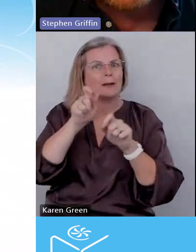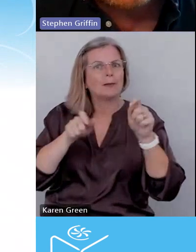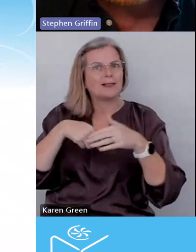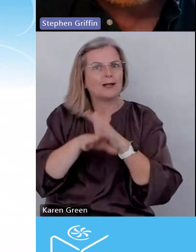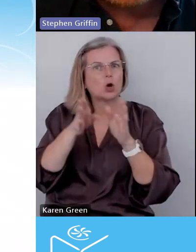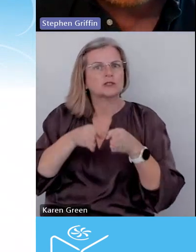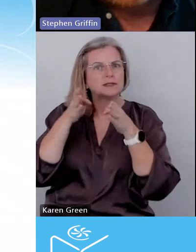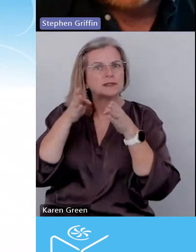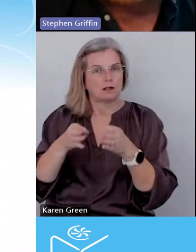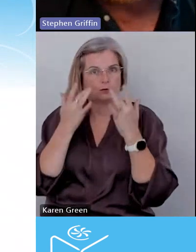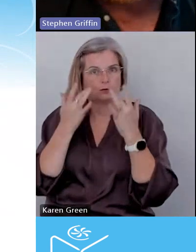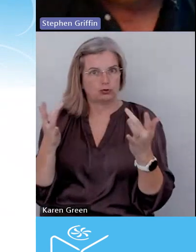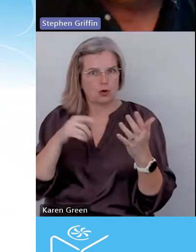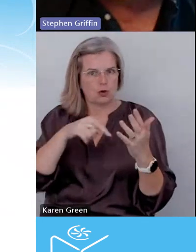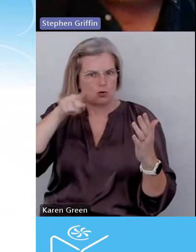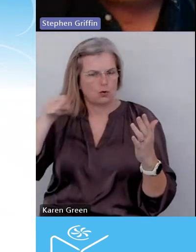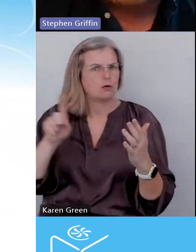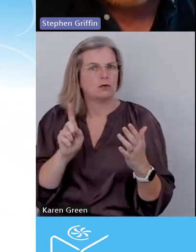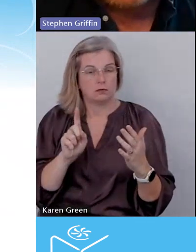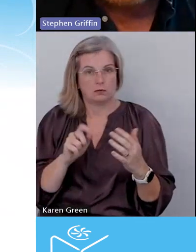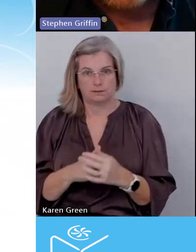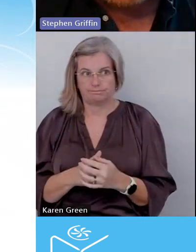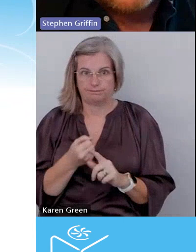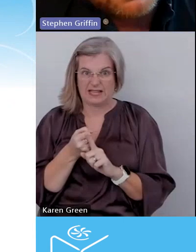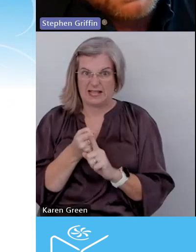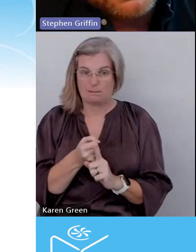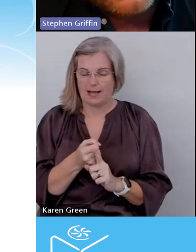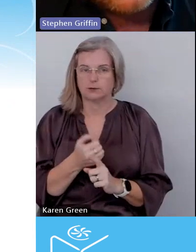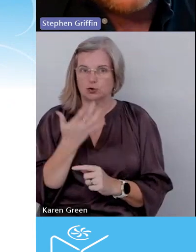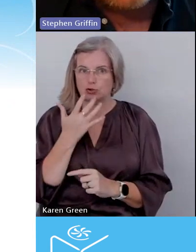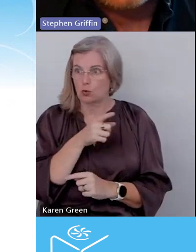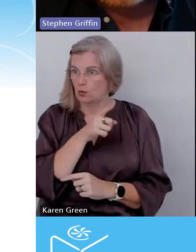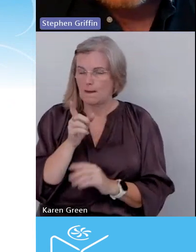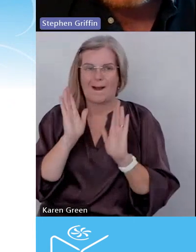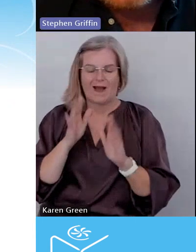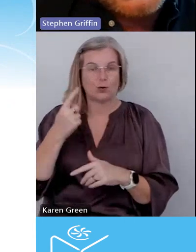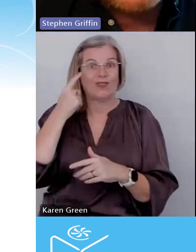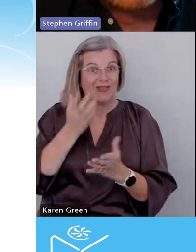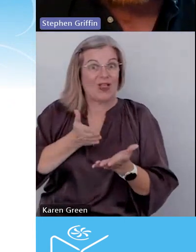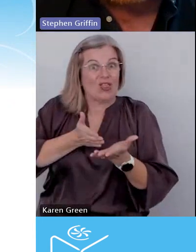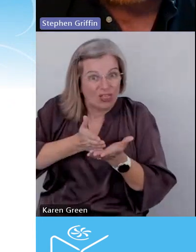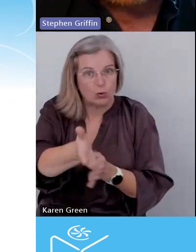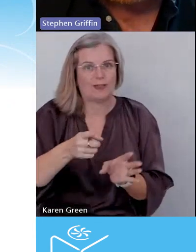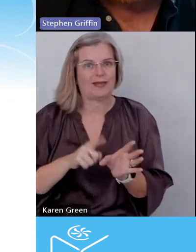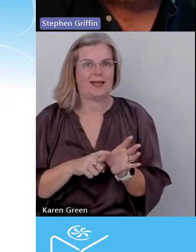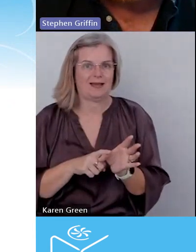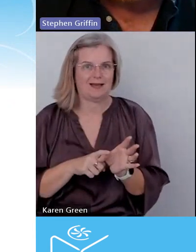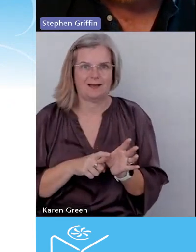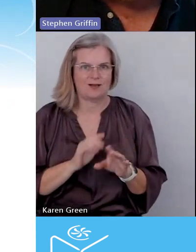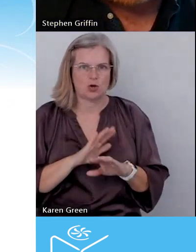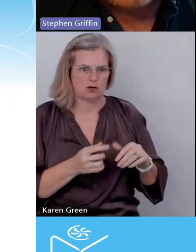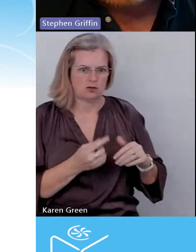one point. And that is that this is something we have to think about all year, okay? especially now since the